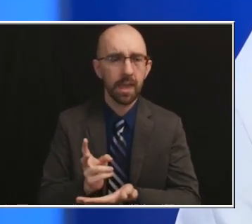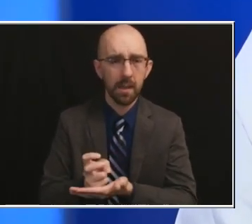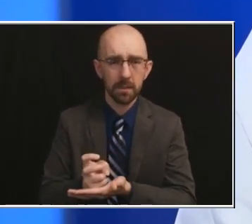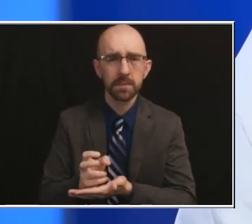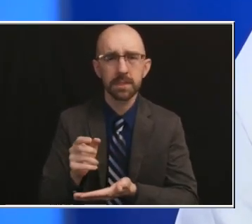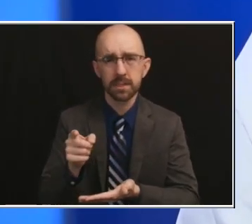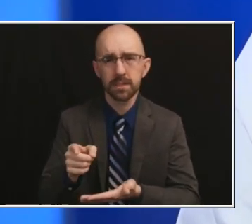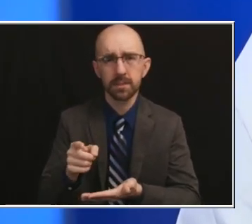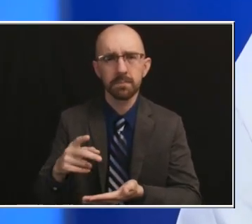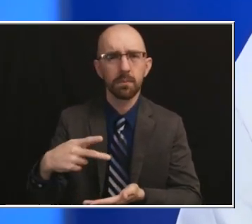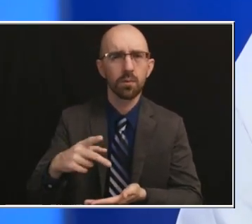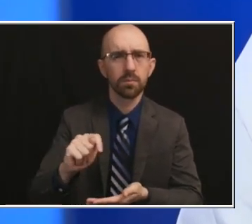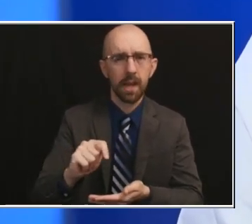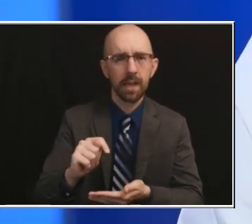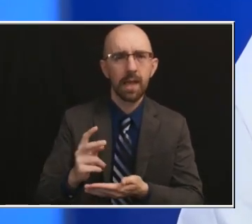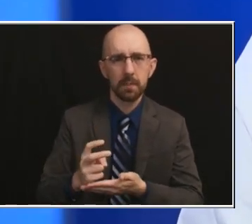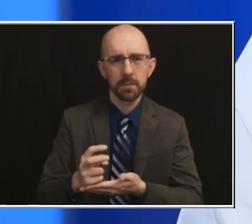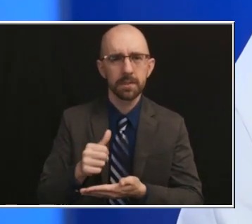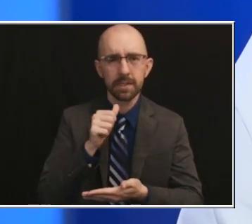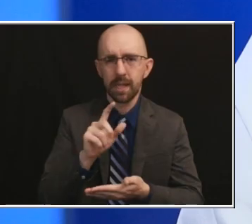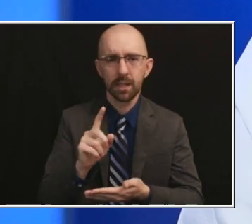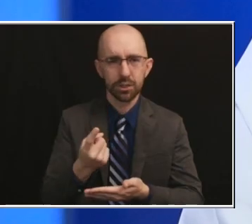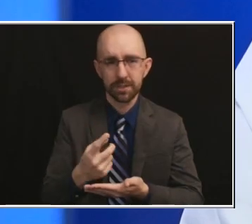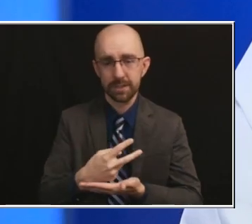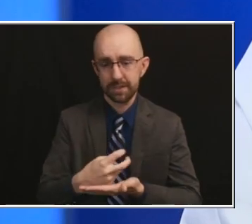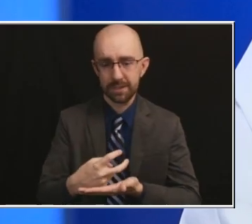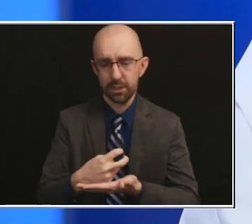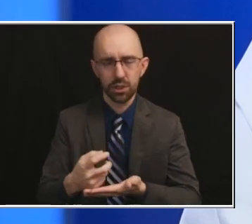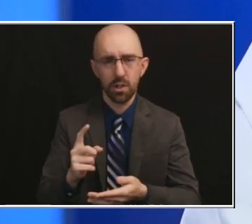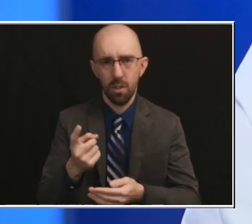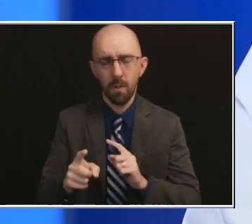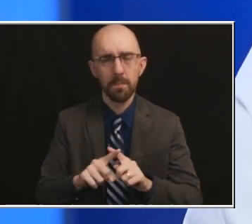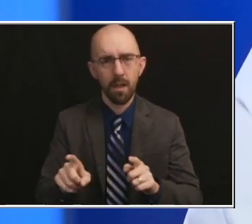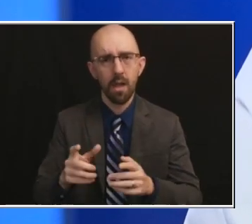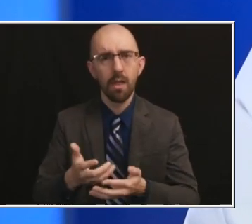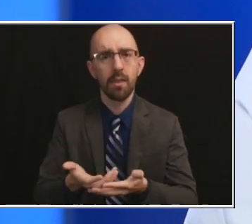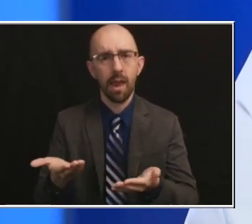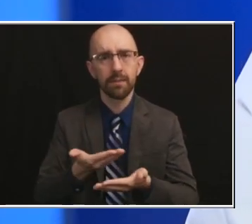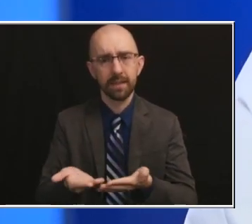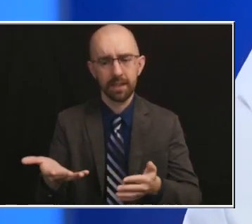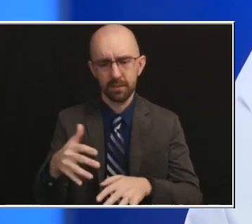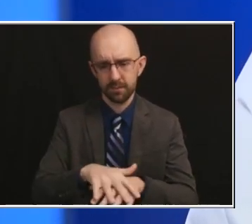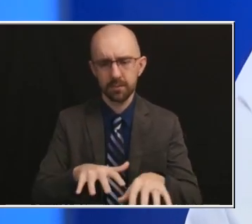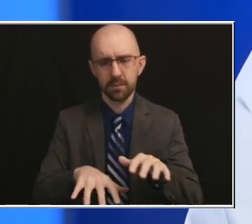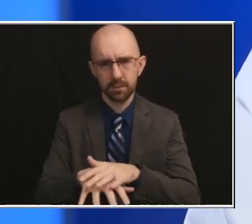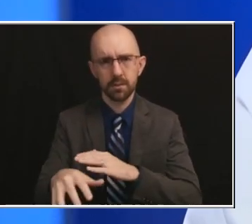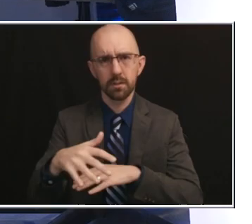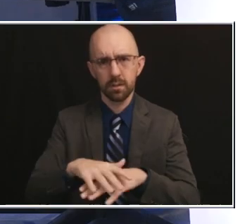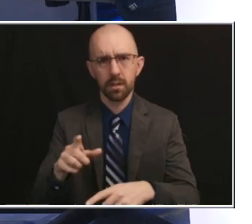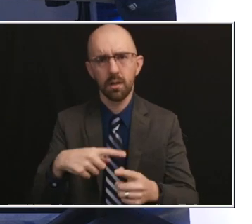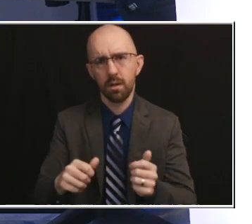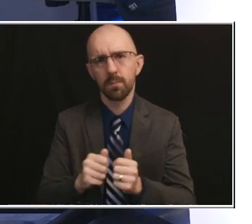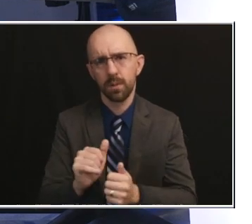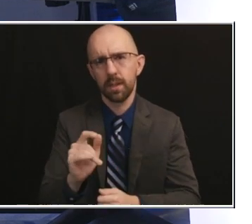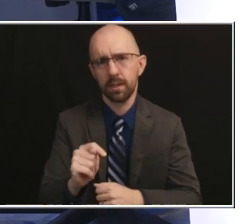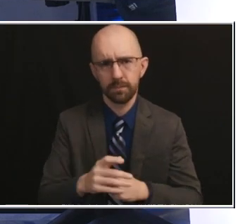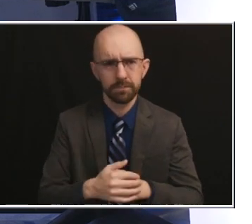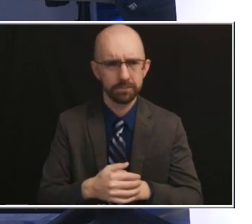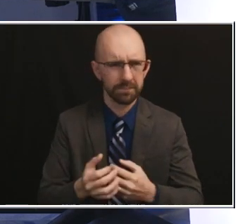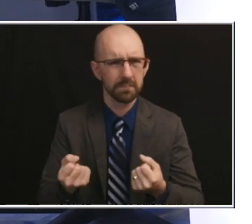post-traumatic epilepsy is not just seizure alone, but a whole lot of things that come with that. So it's a whole host of